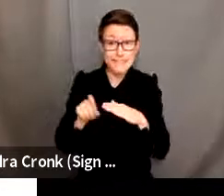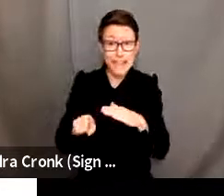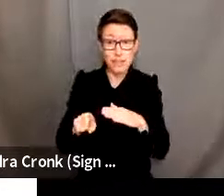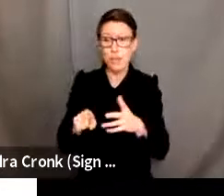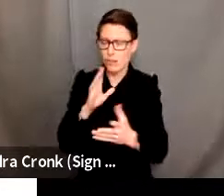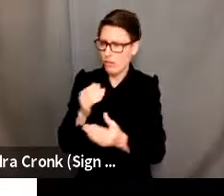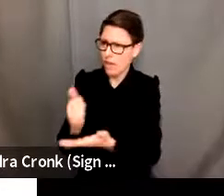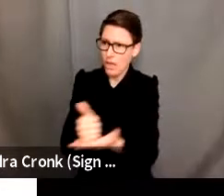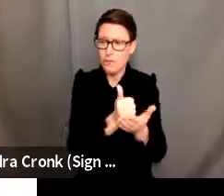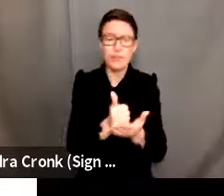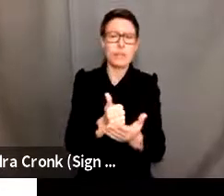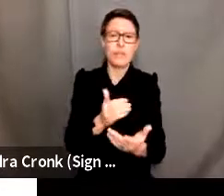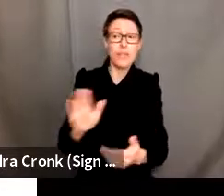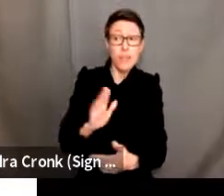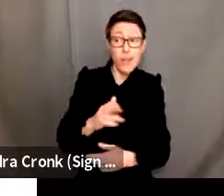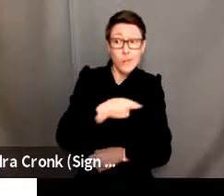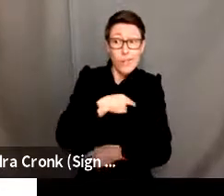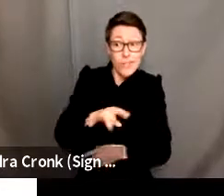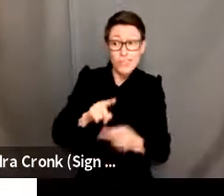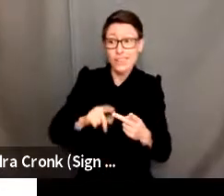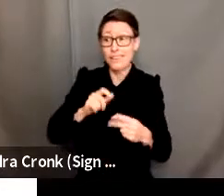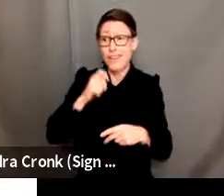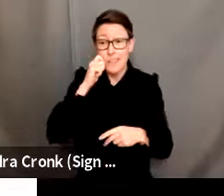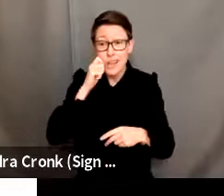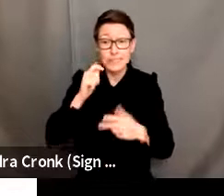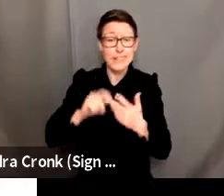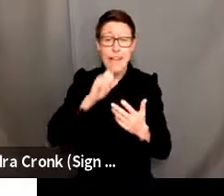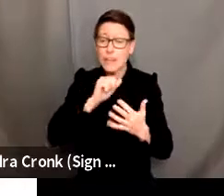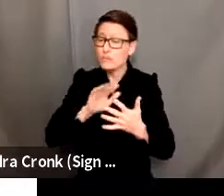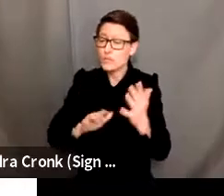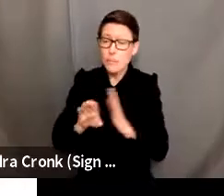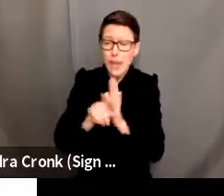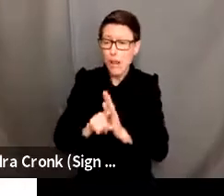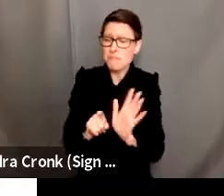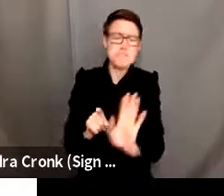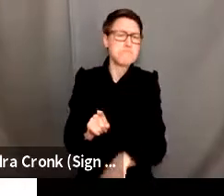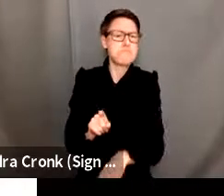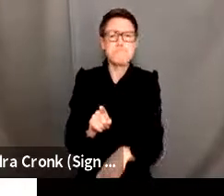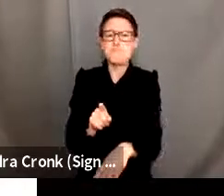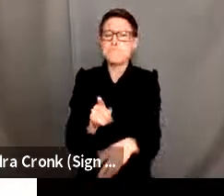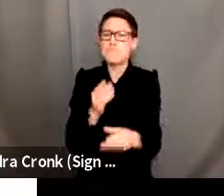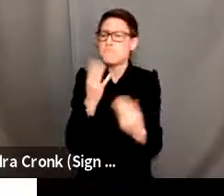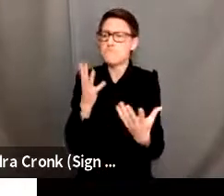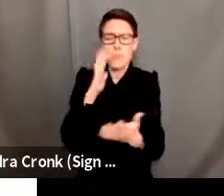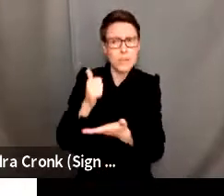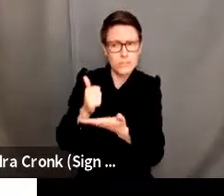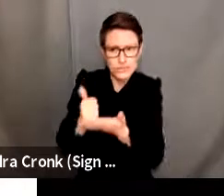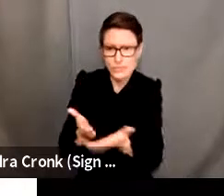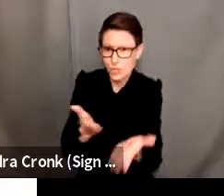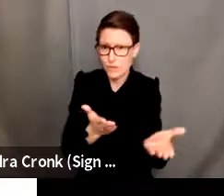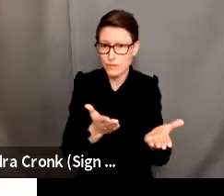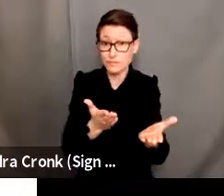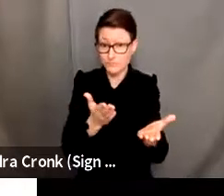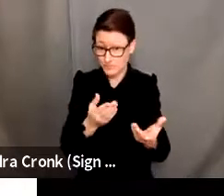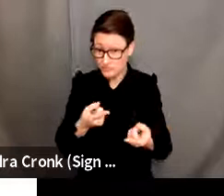beliefs or background. One of the things that I wanted to mention is that during the pandemic, our food services have increased